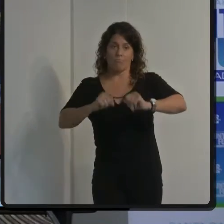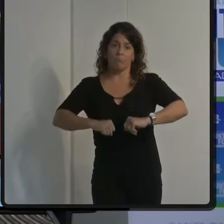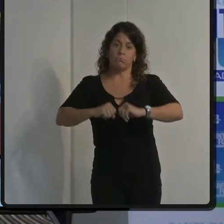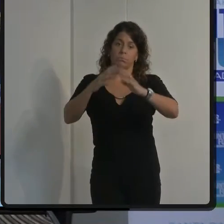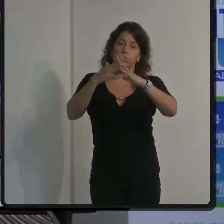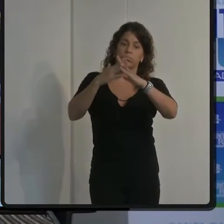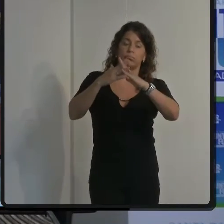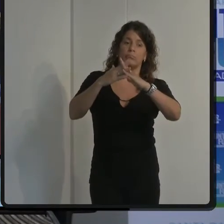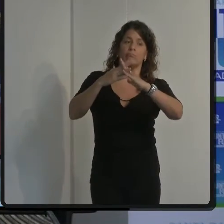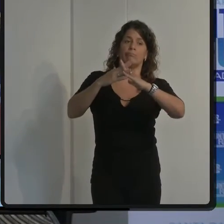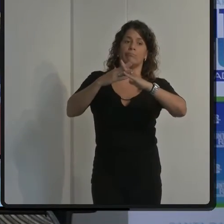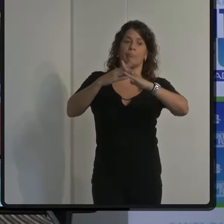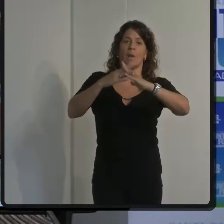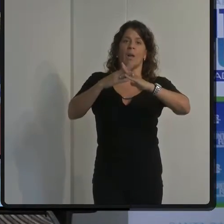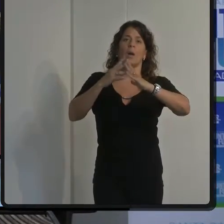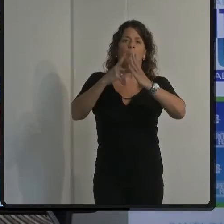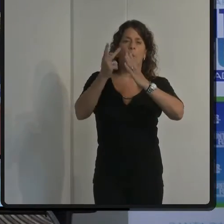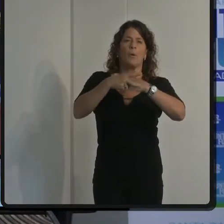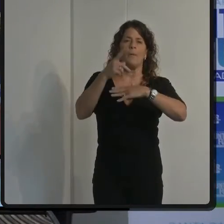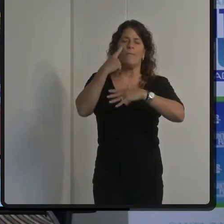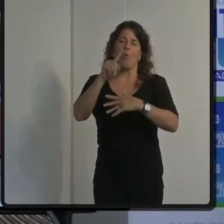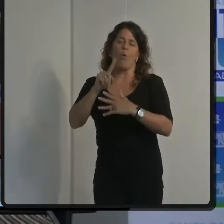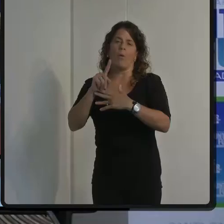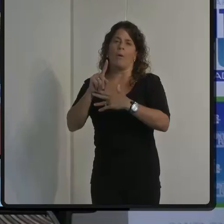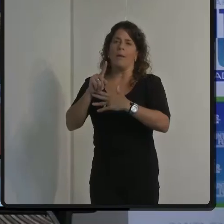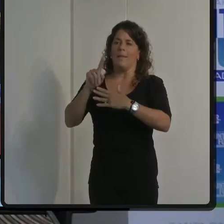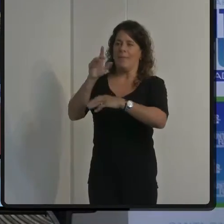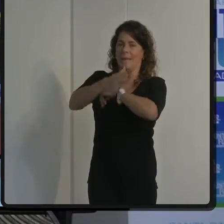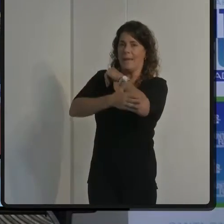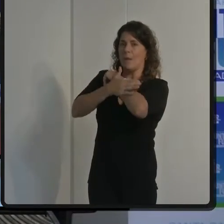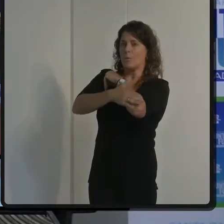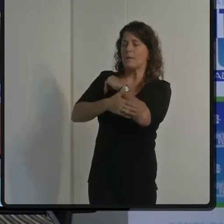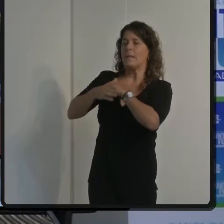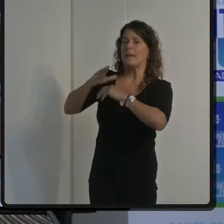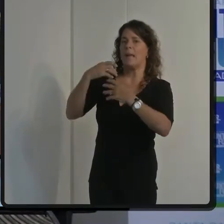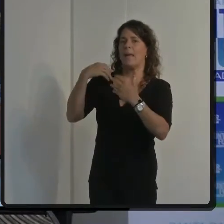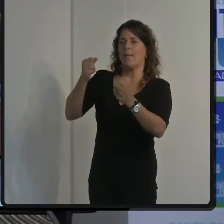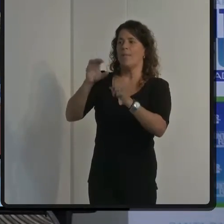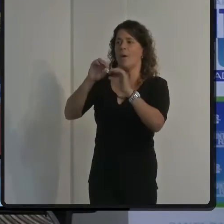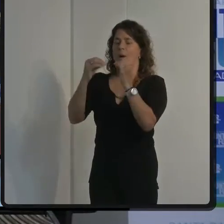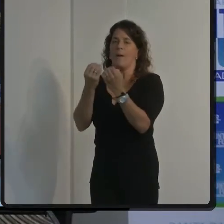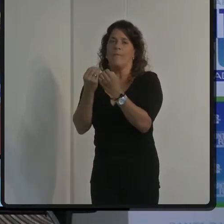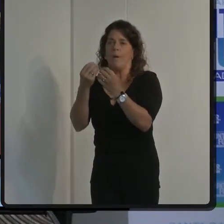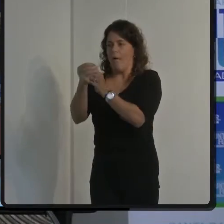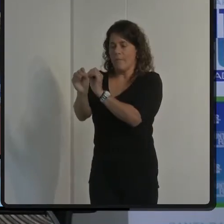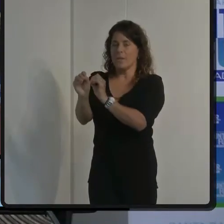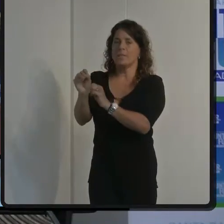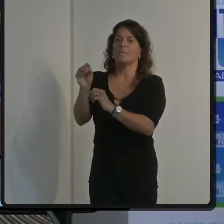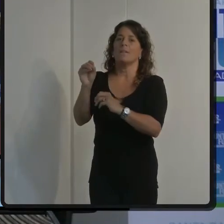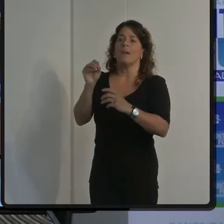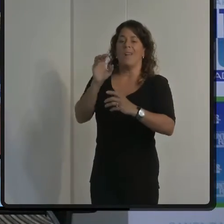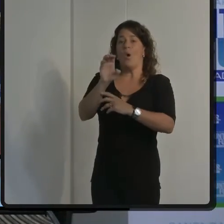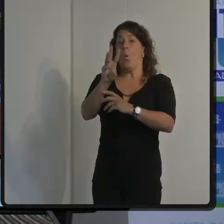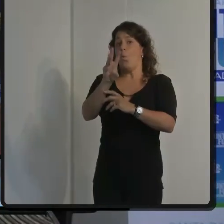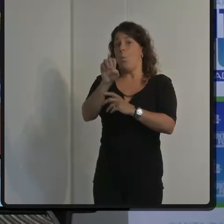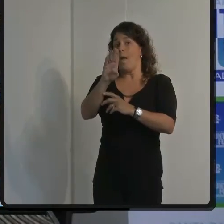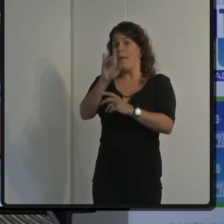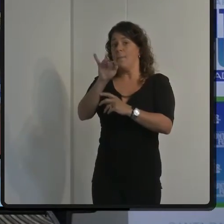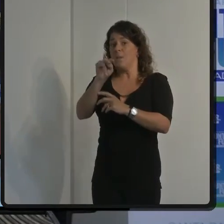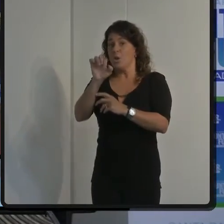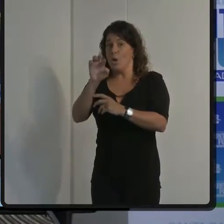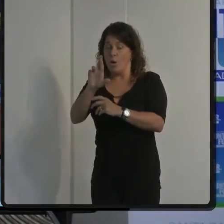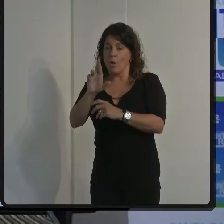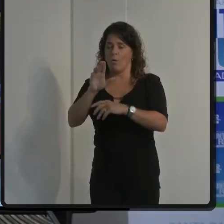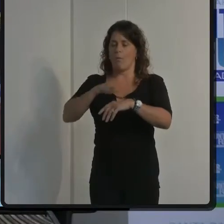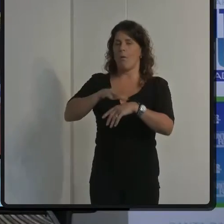the county education office a webinar that is held for all public schools on August